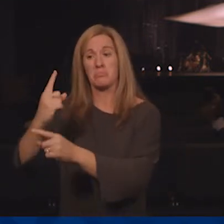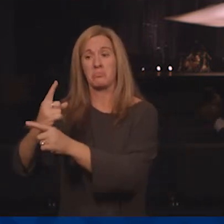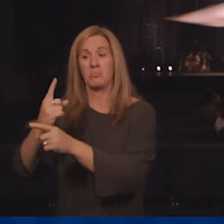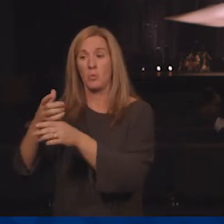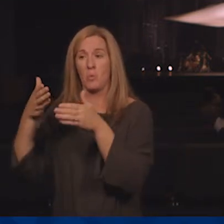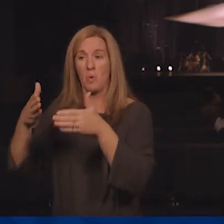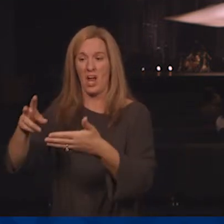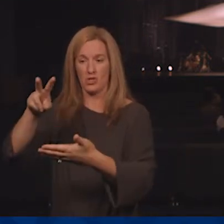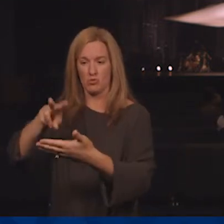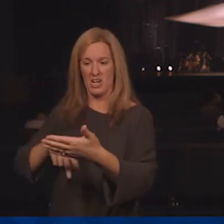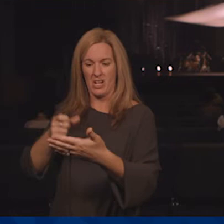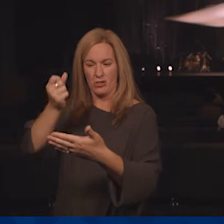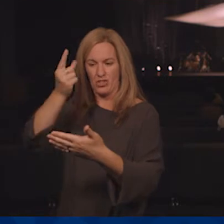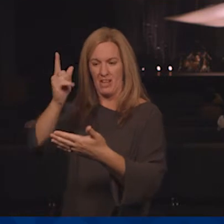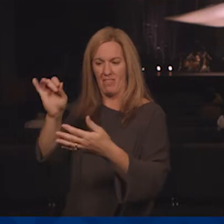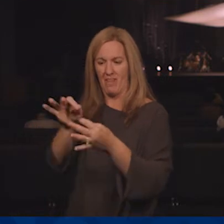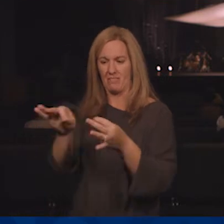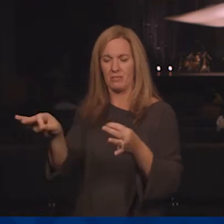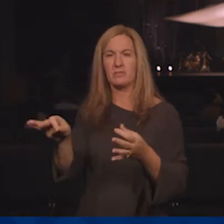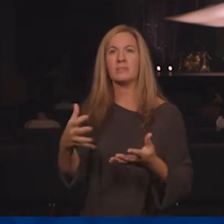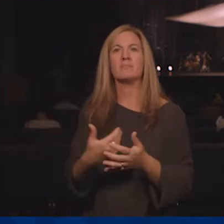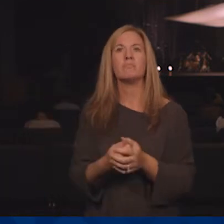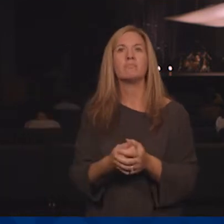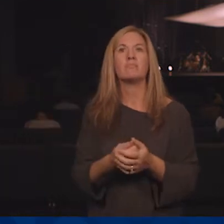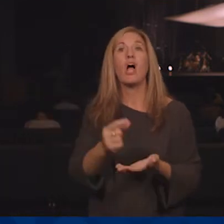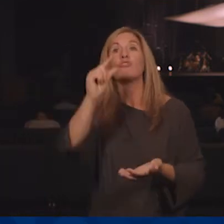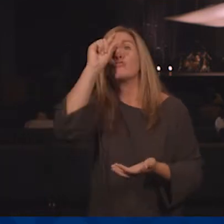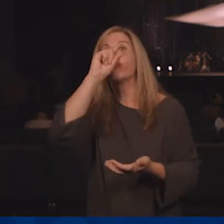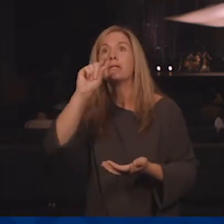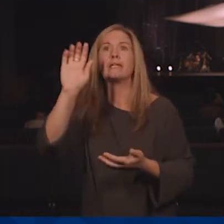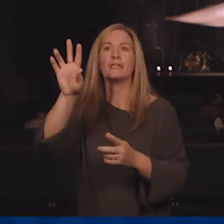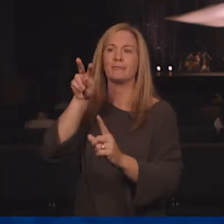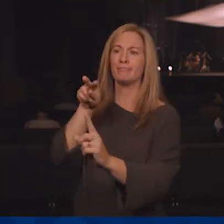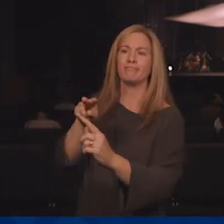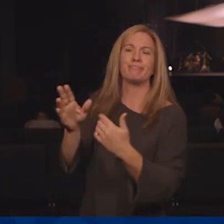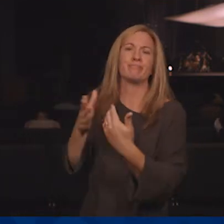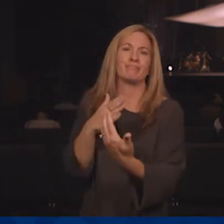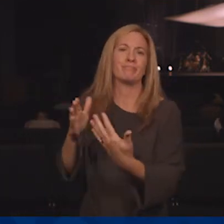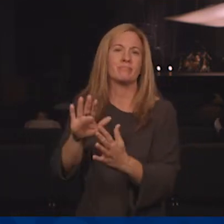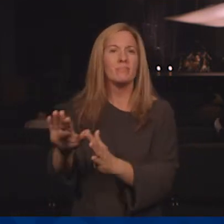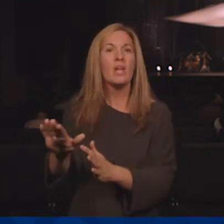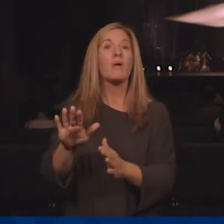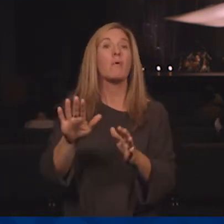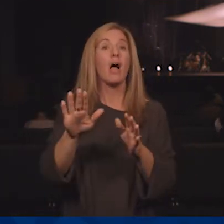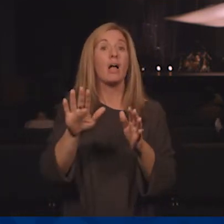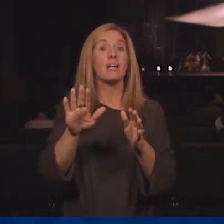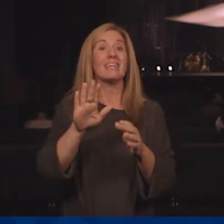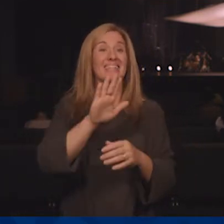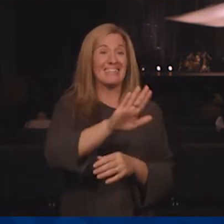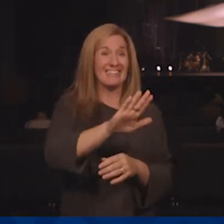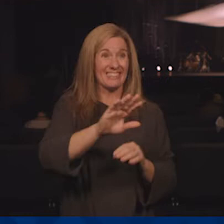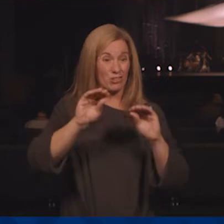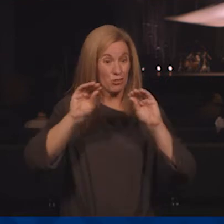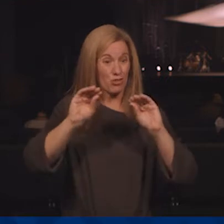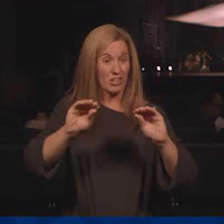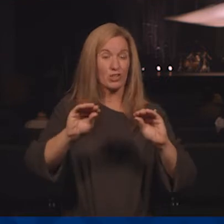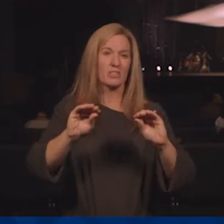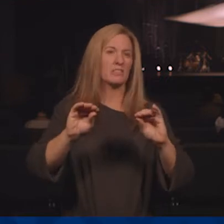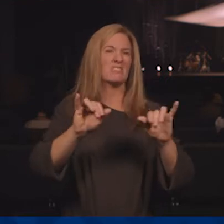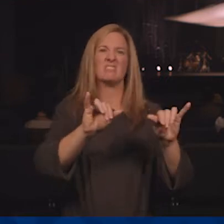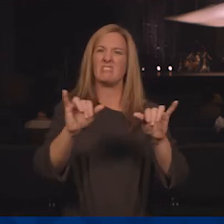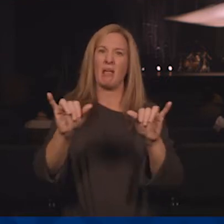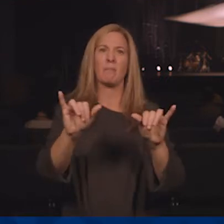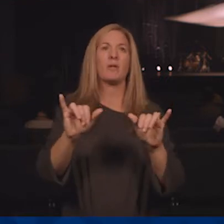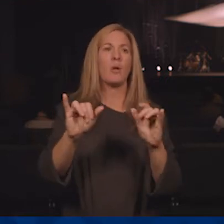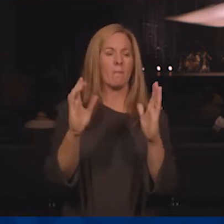text. Now, regardless of what you think about the Greek, the instruction is the same. We are called to pray. That's your only outline